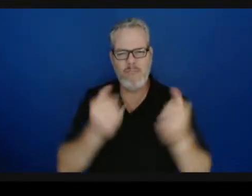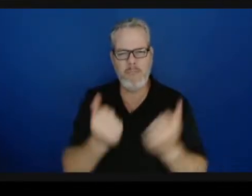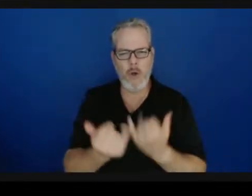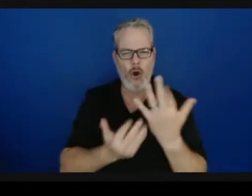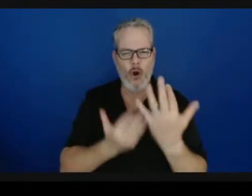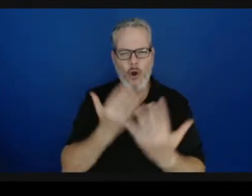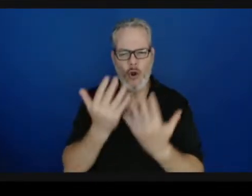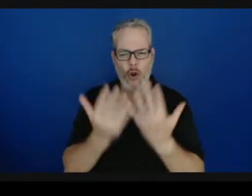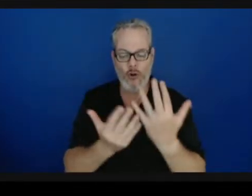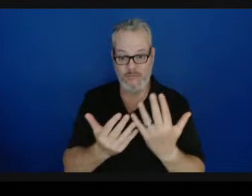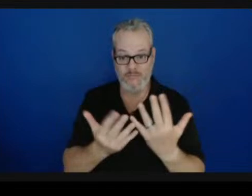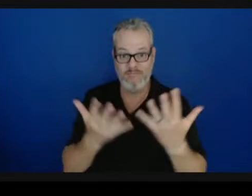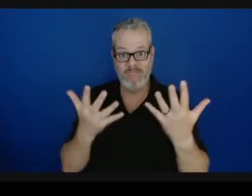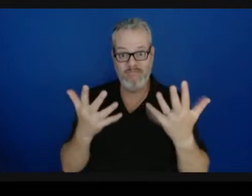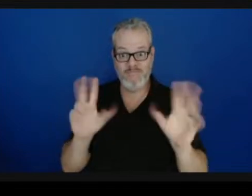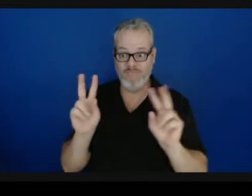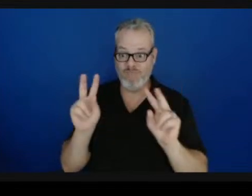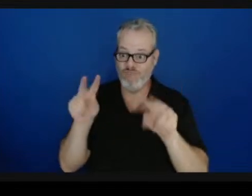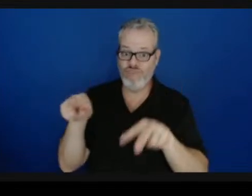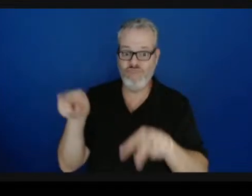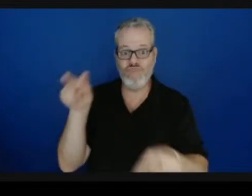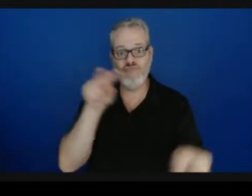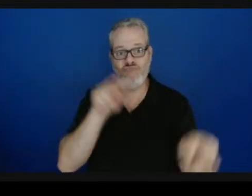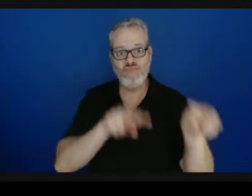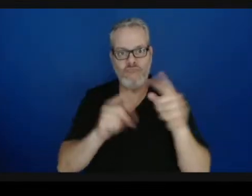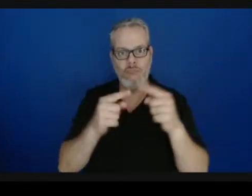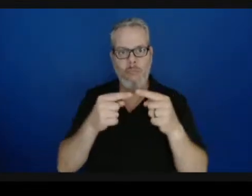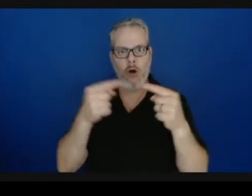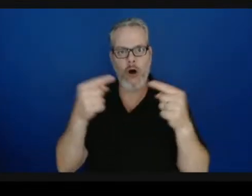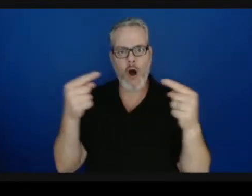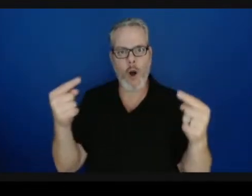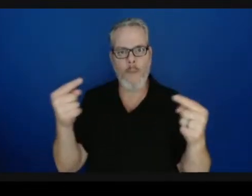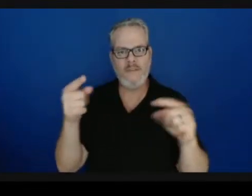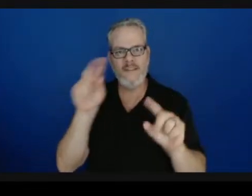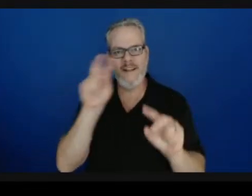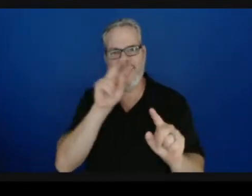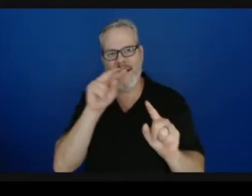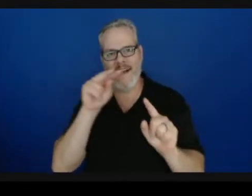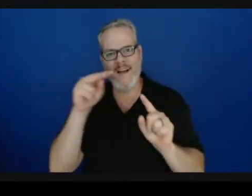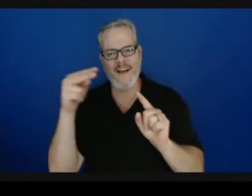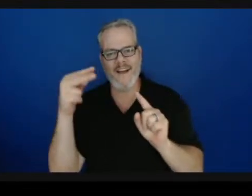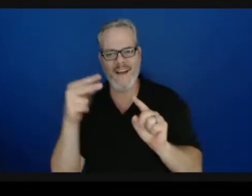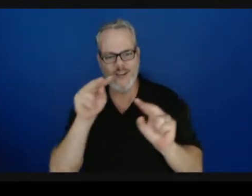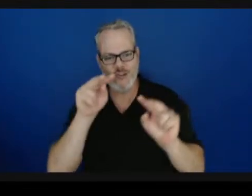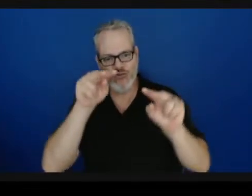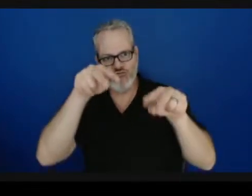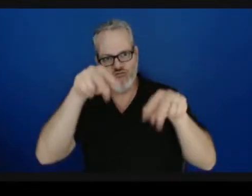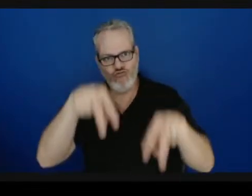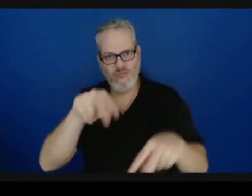So yeah, there's our view, reverse angle, looking at that flow into Nāpau Crater.